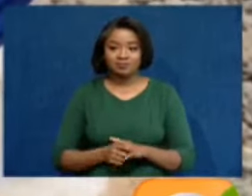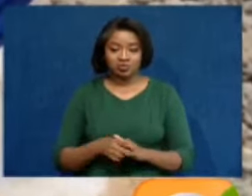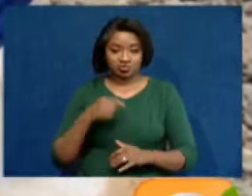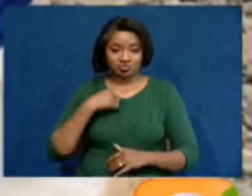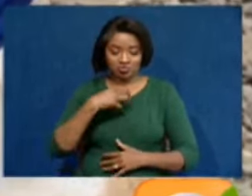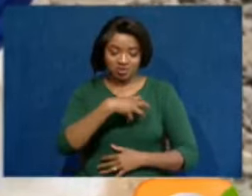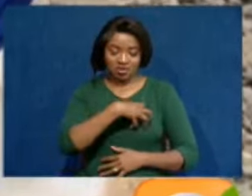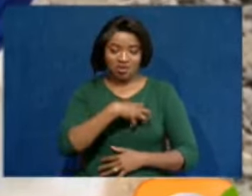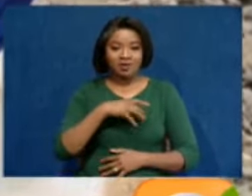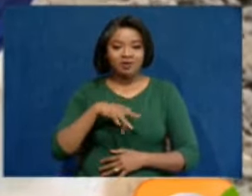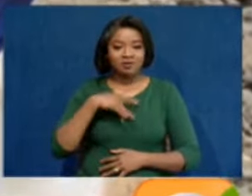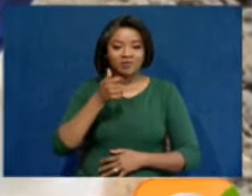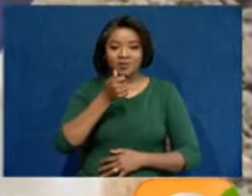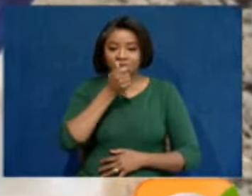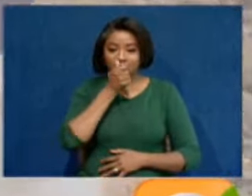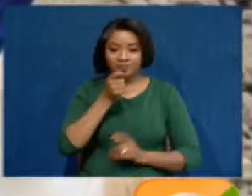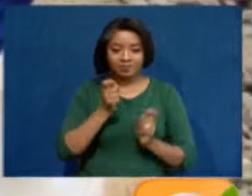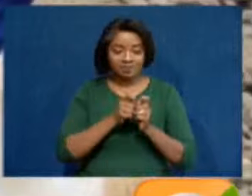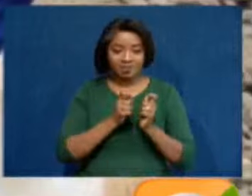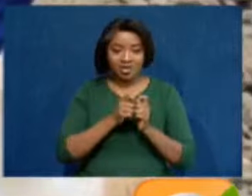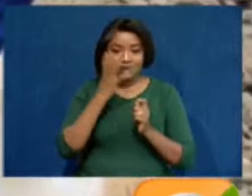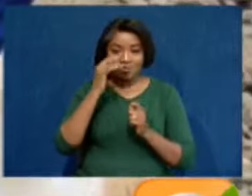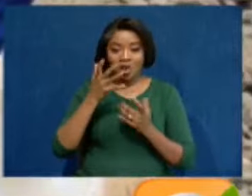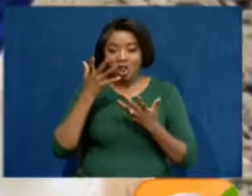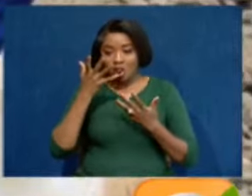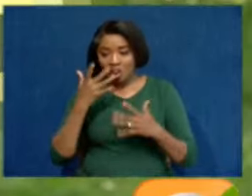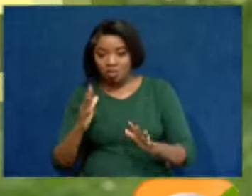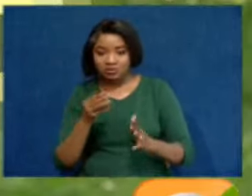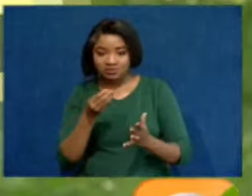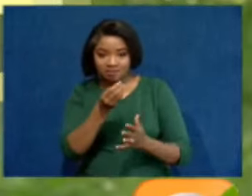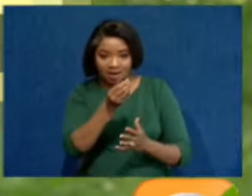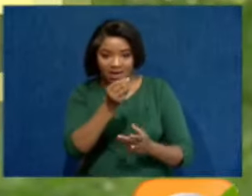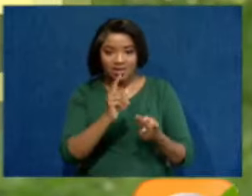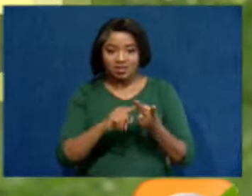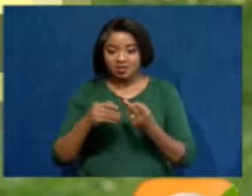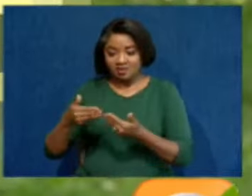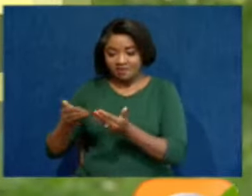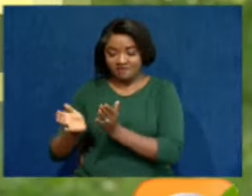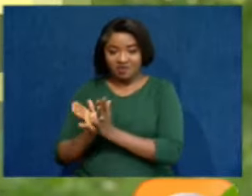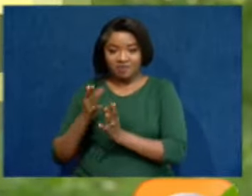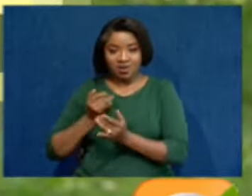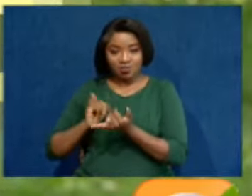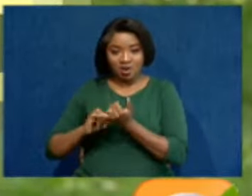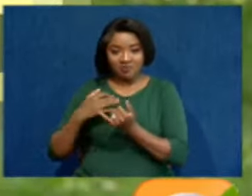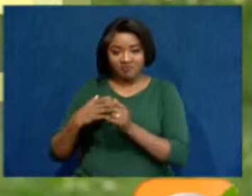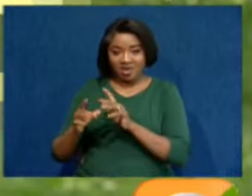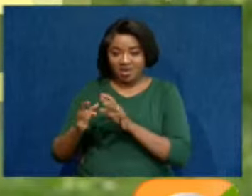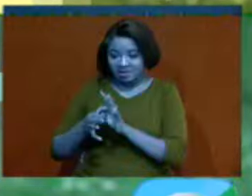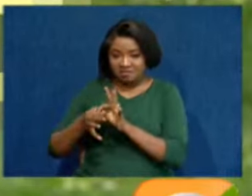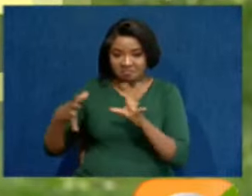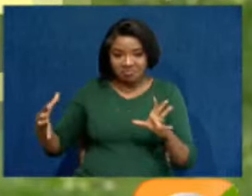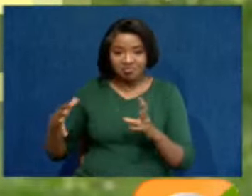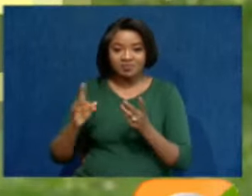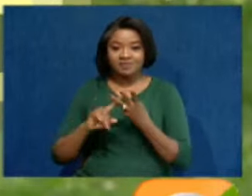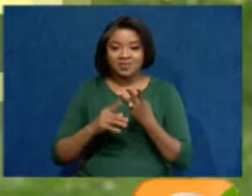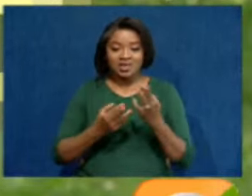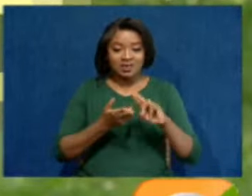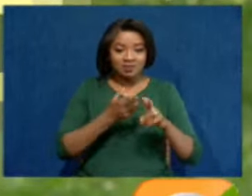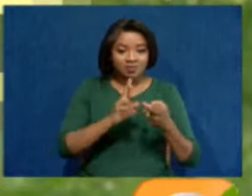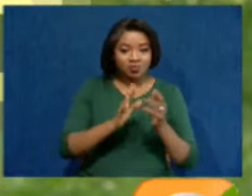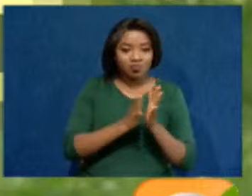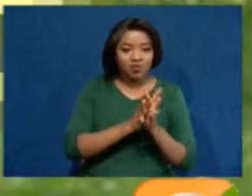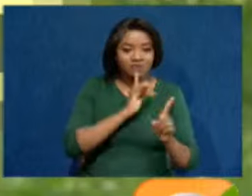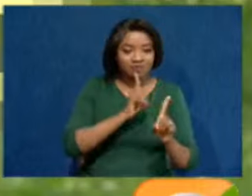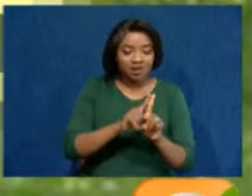pain. Pain from loss, pain from broken family, pain from strained relationships with